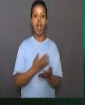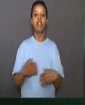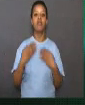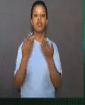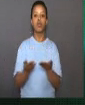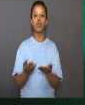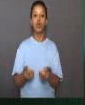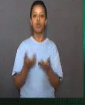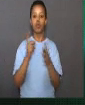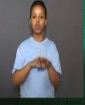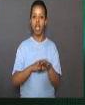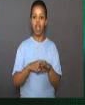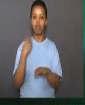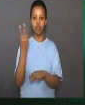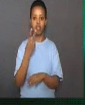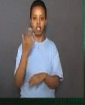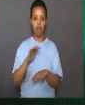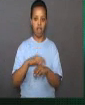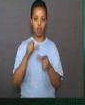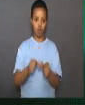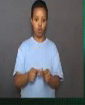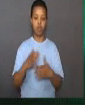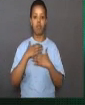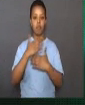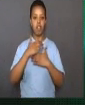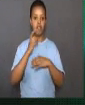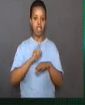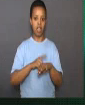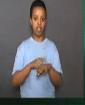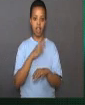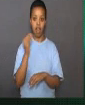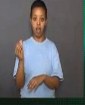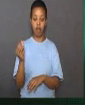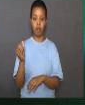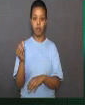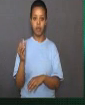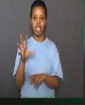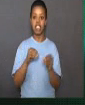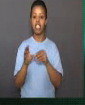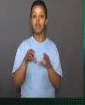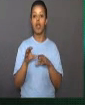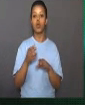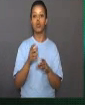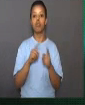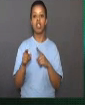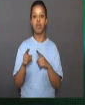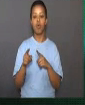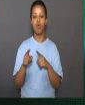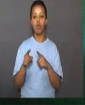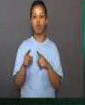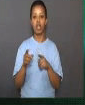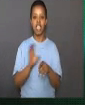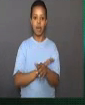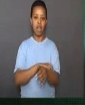Carbohydrates are also used in respiration, and they act as storage for